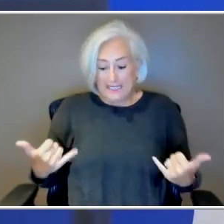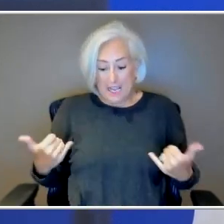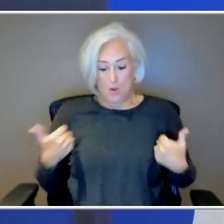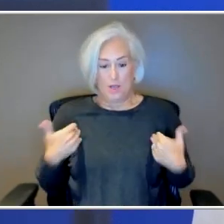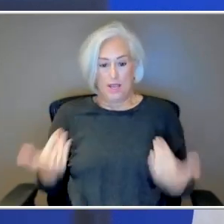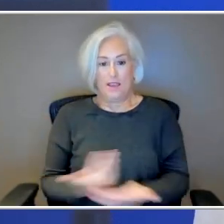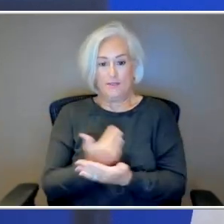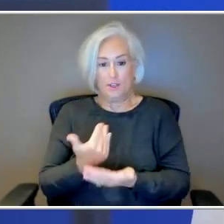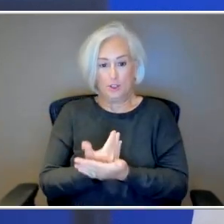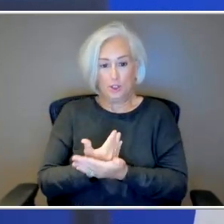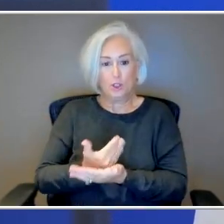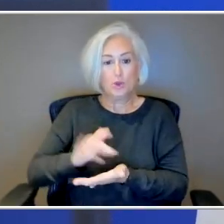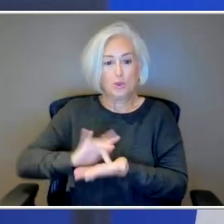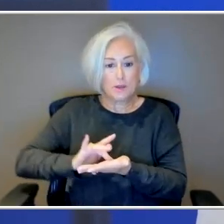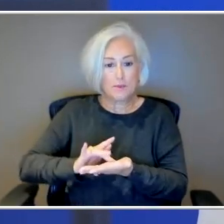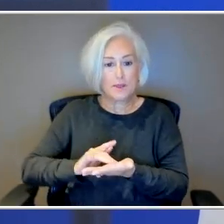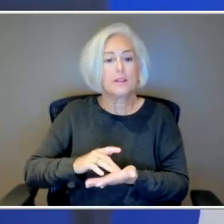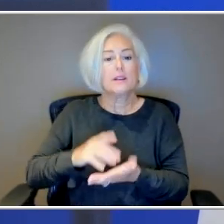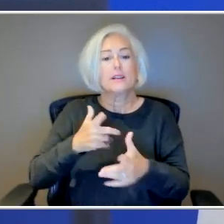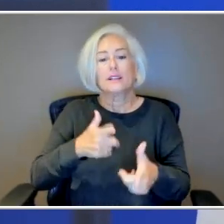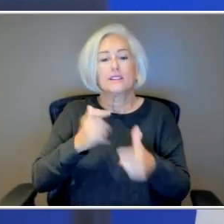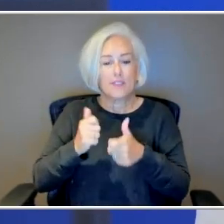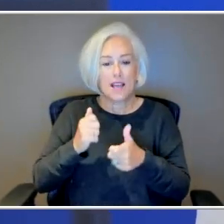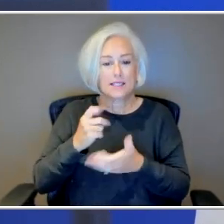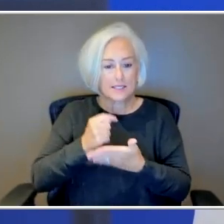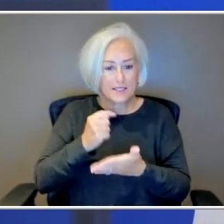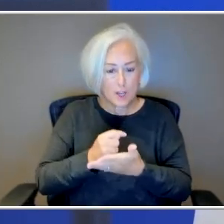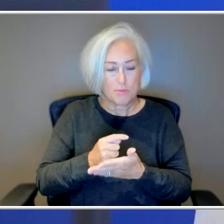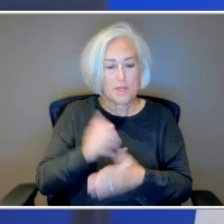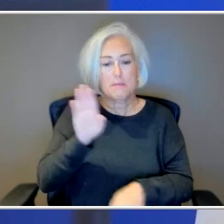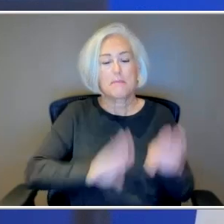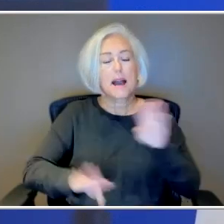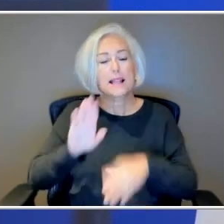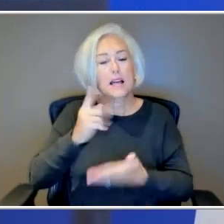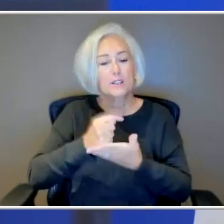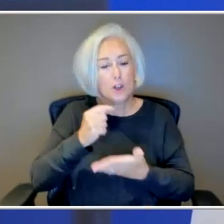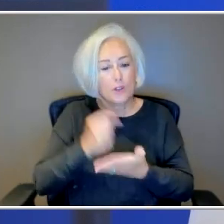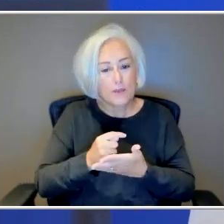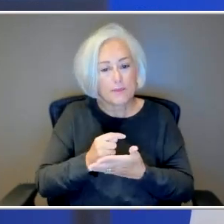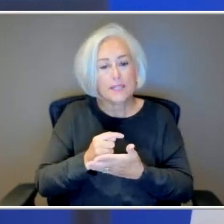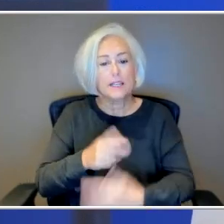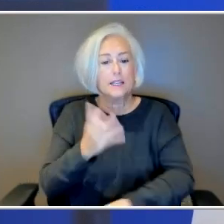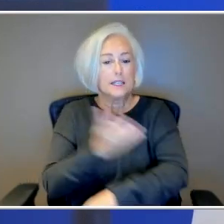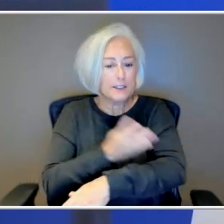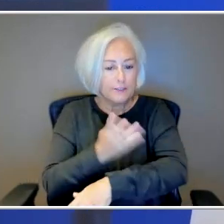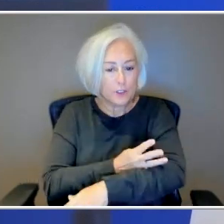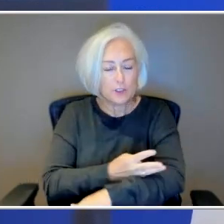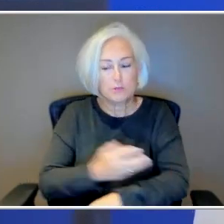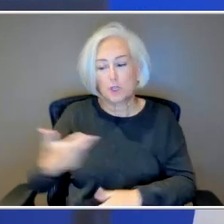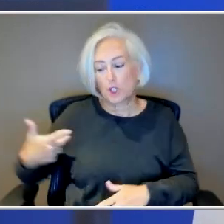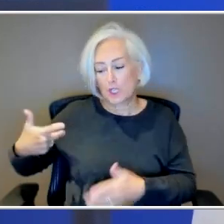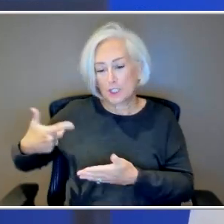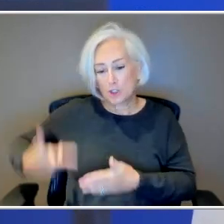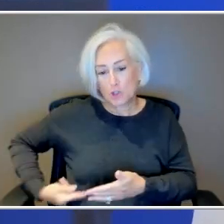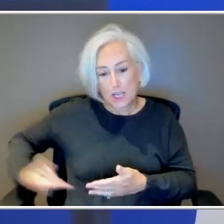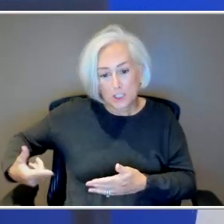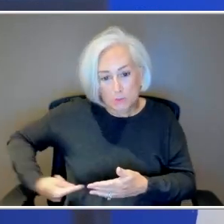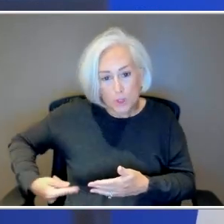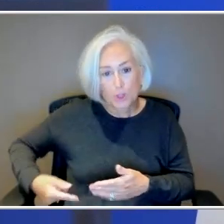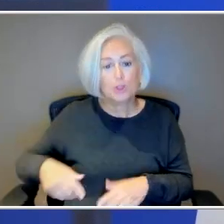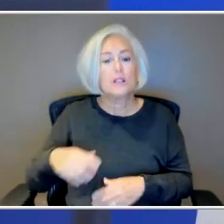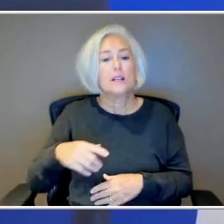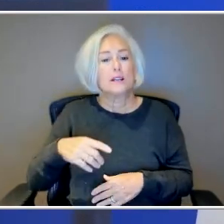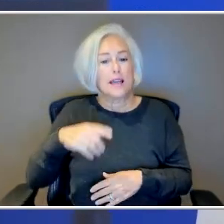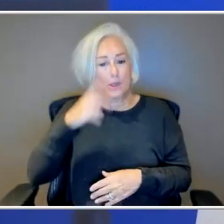advanced therapies, like including biologic therapies, infusions, and injectable medications. Sometimes actually you see patients are really worried of starting